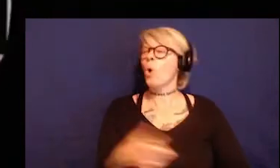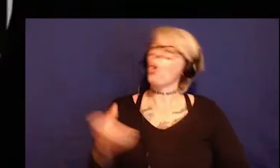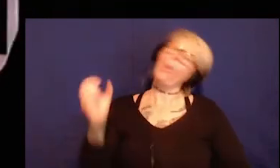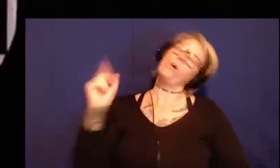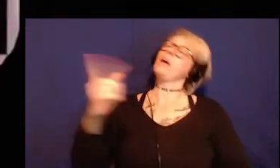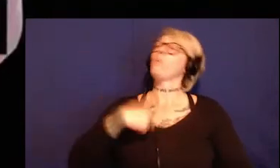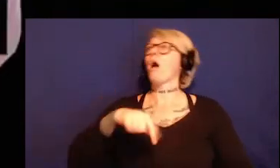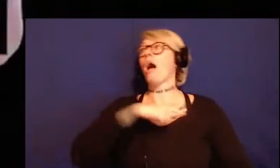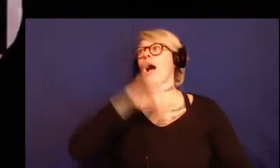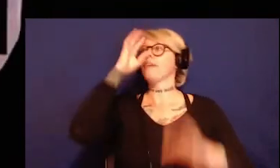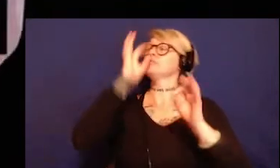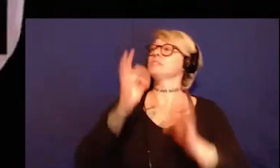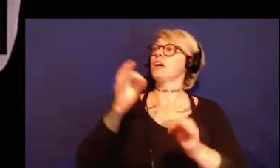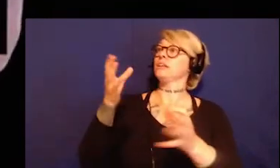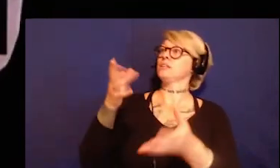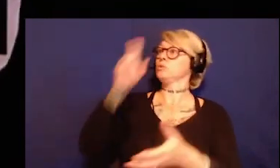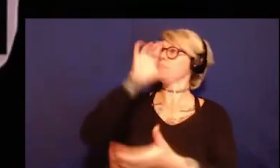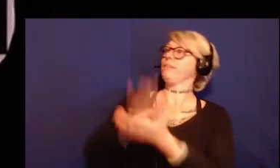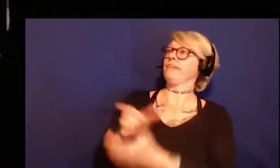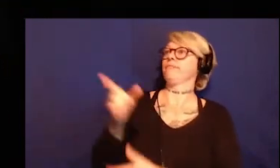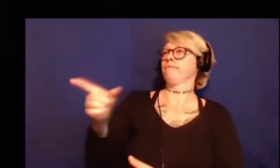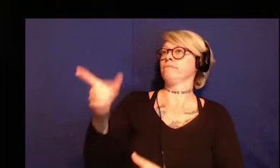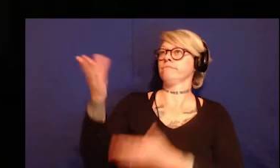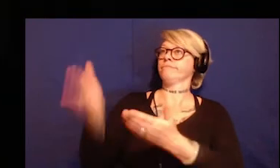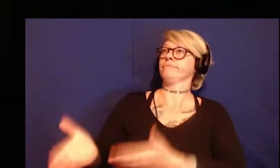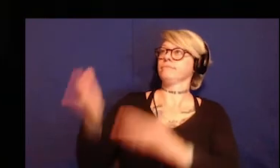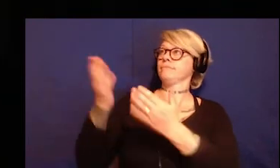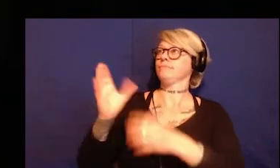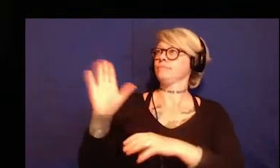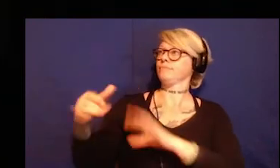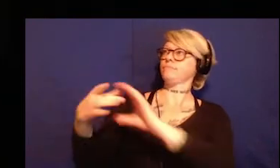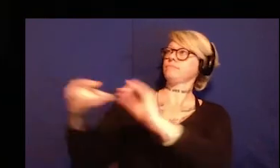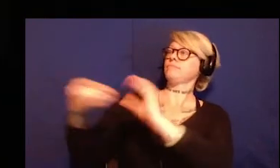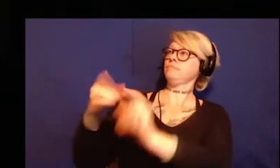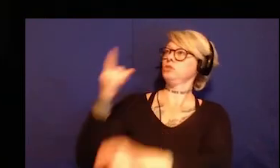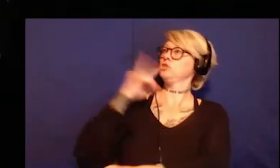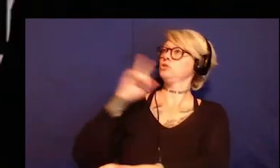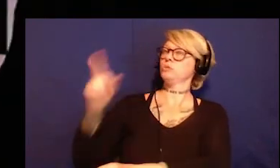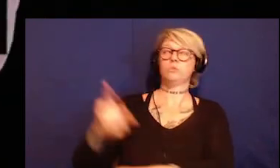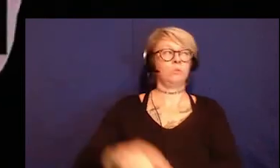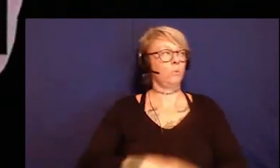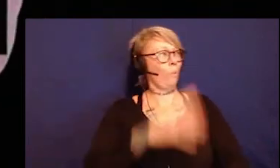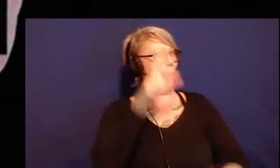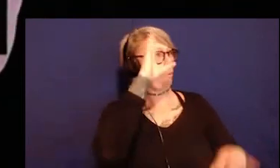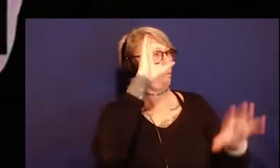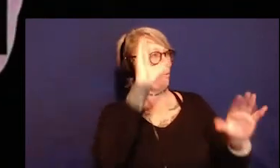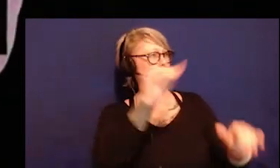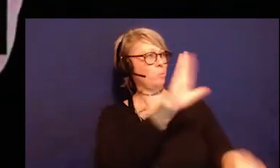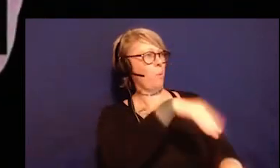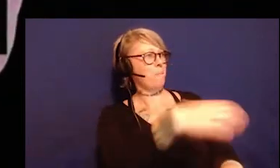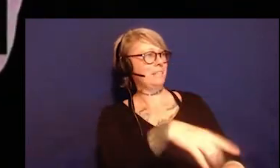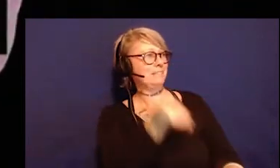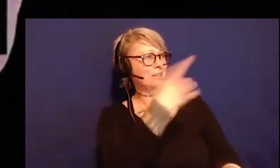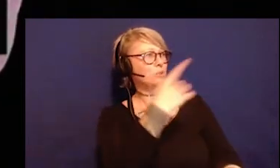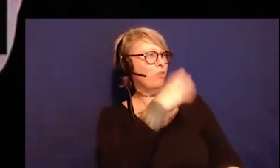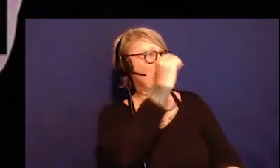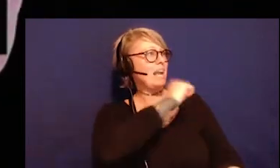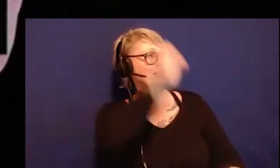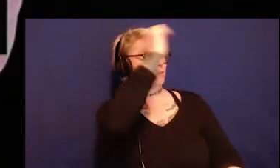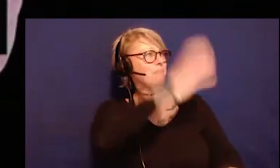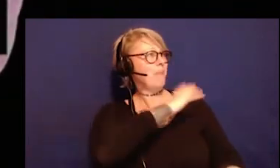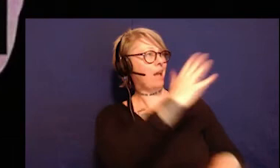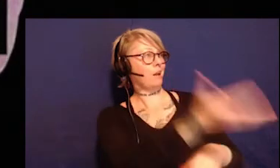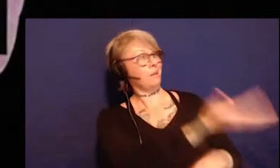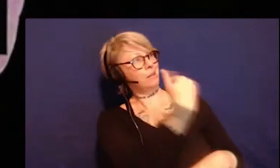choose to believe people are who they say they are. Yeah? Yeah. Well, let's hope no one tells you they're the ice cream man and tries to get you to go into their windowless